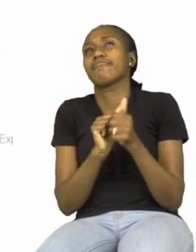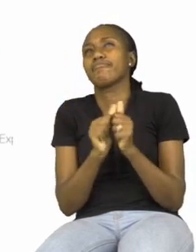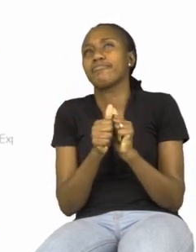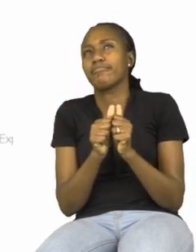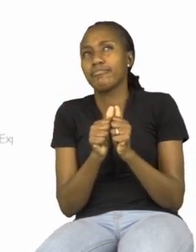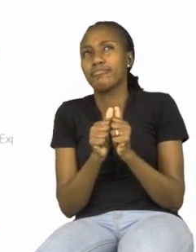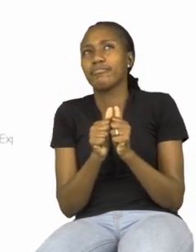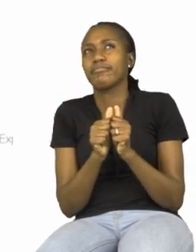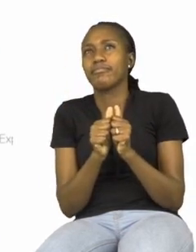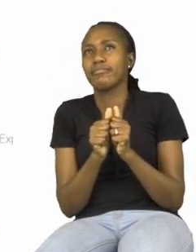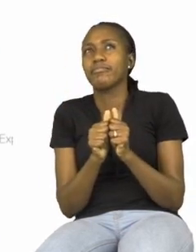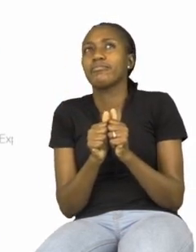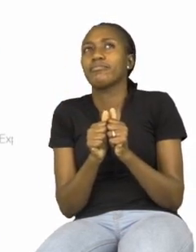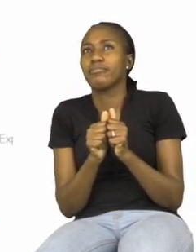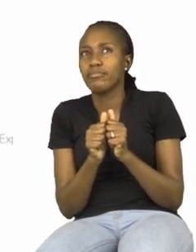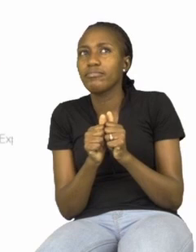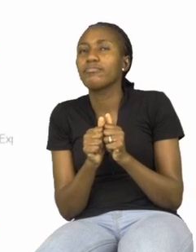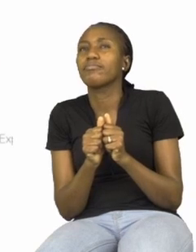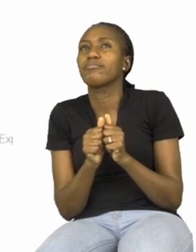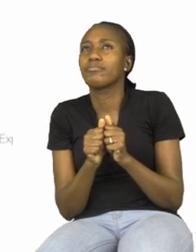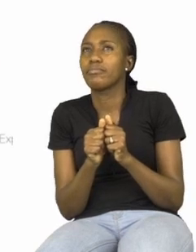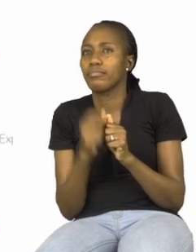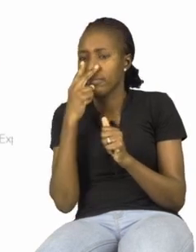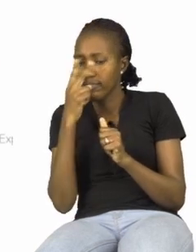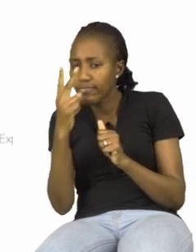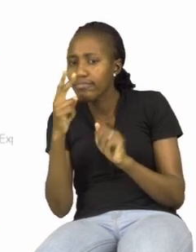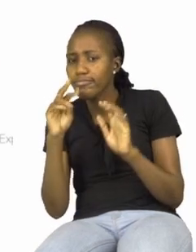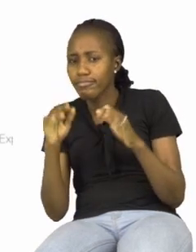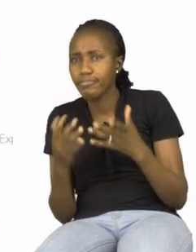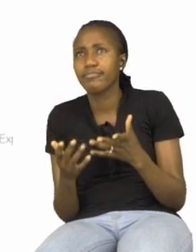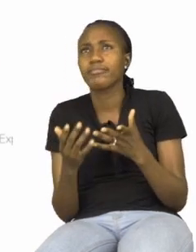you to understand the development of how I see this thing progressing.